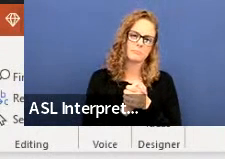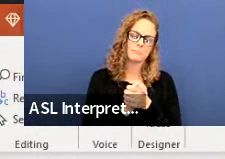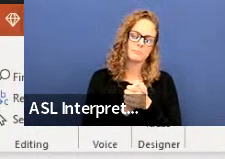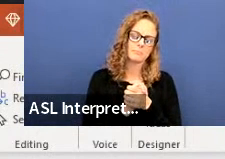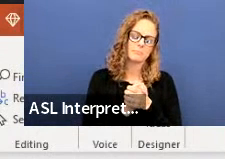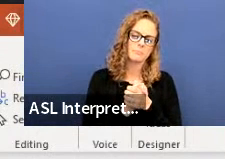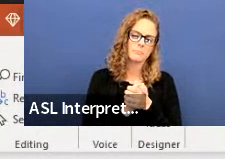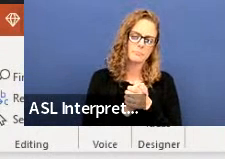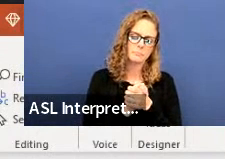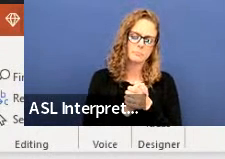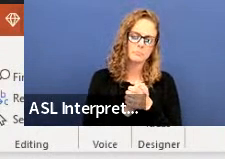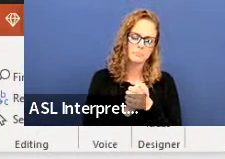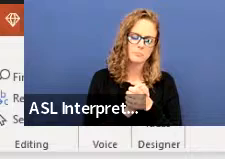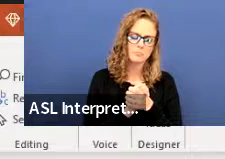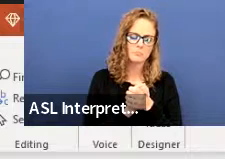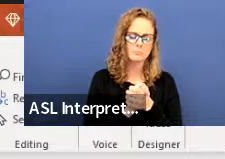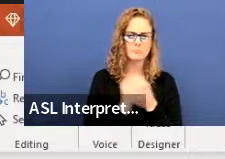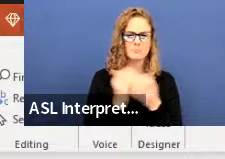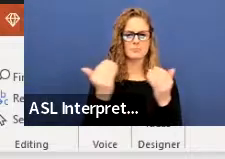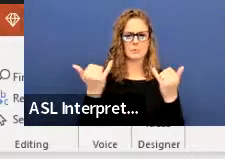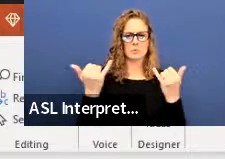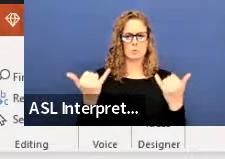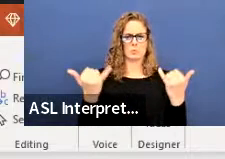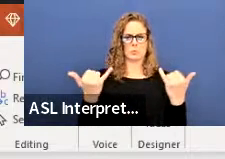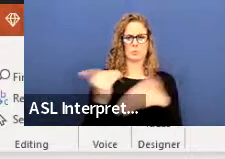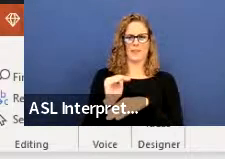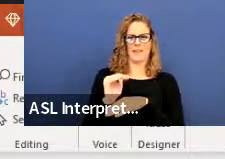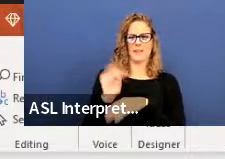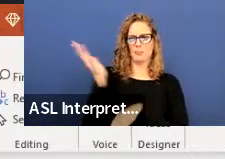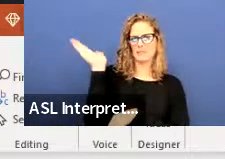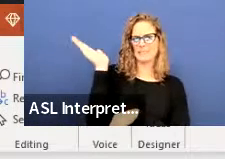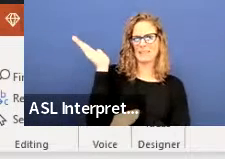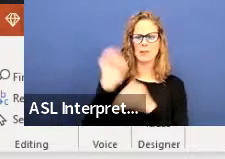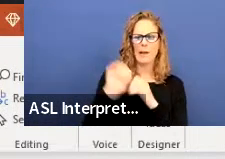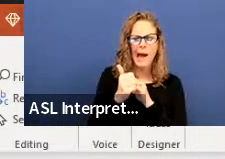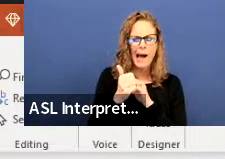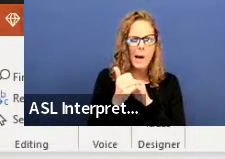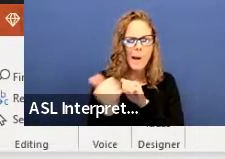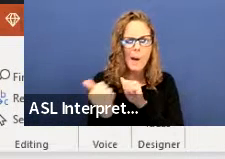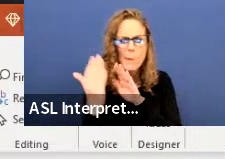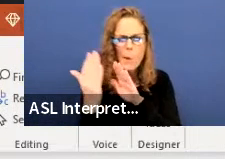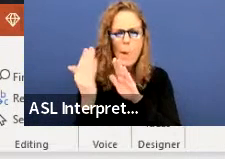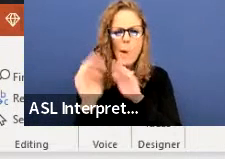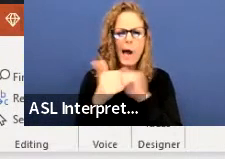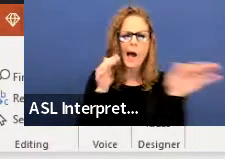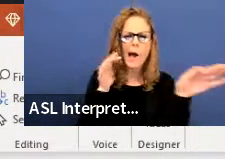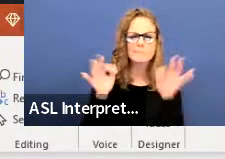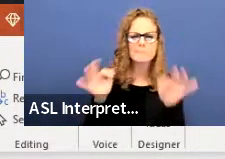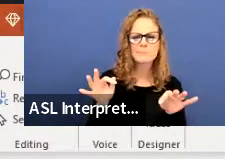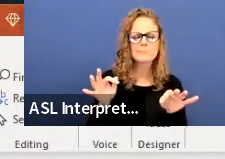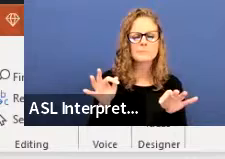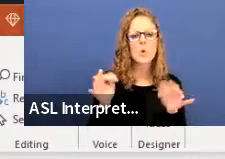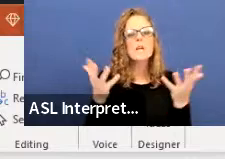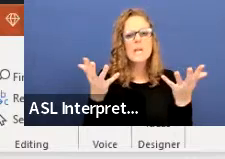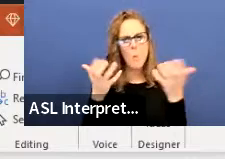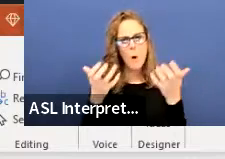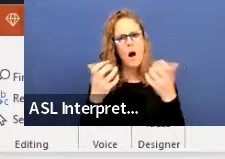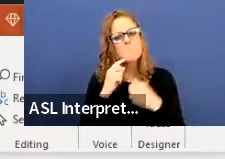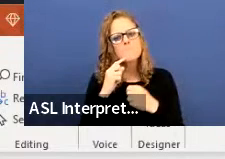how we want to approach tonight's presentation. And we really wanted to be intentional because we always talk about,